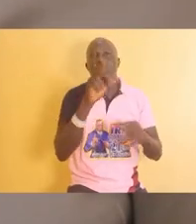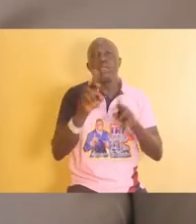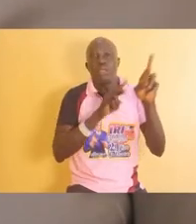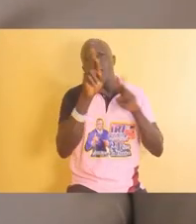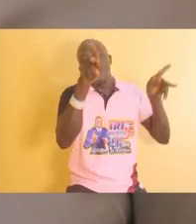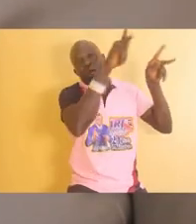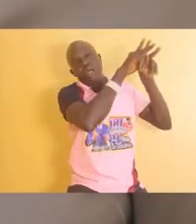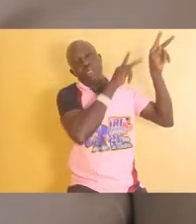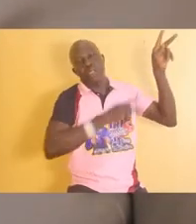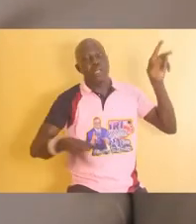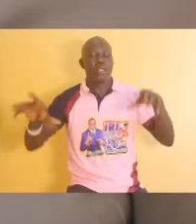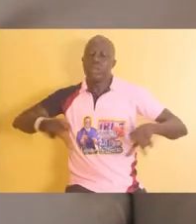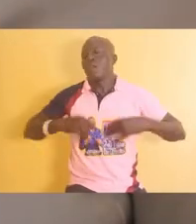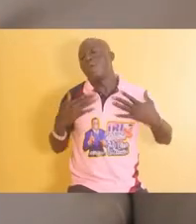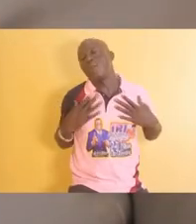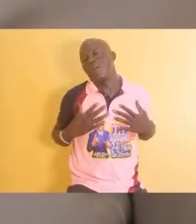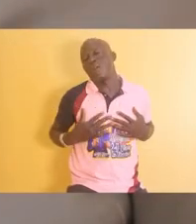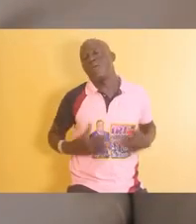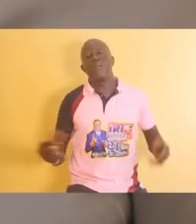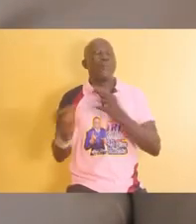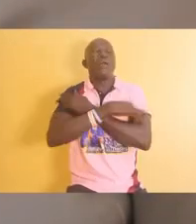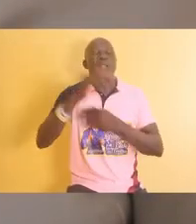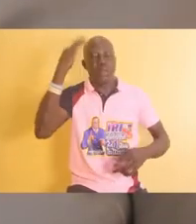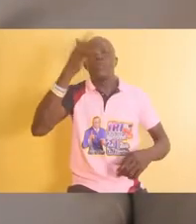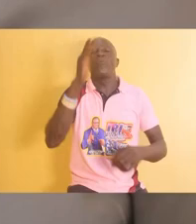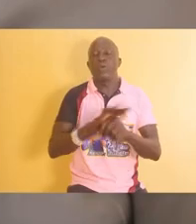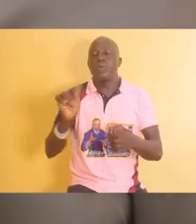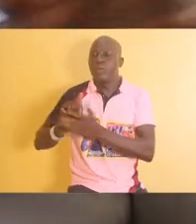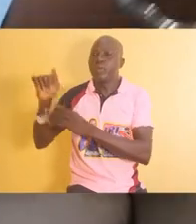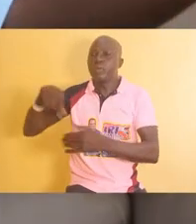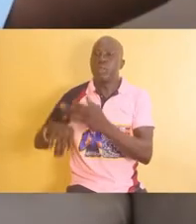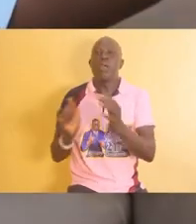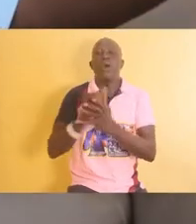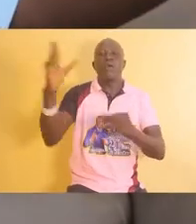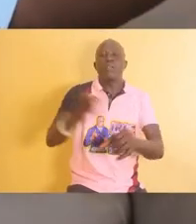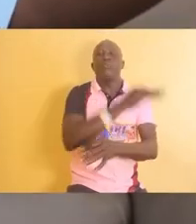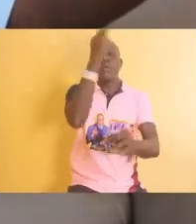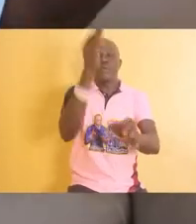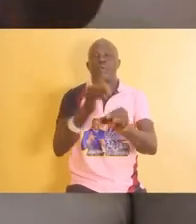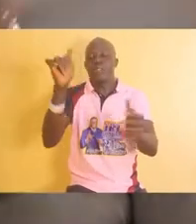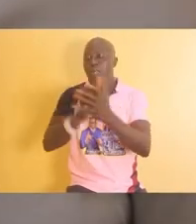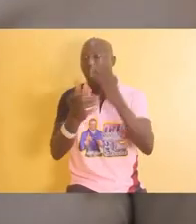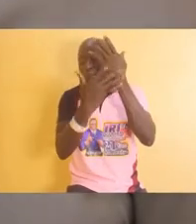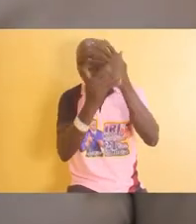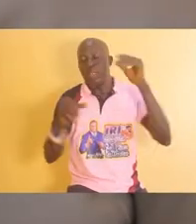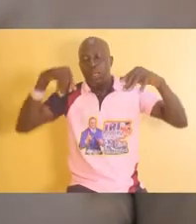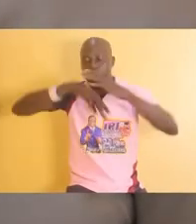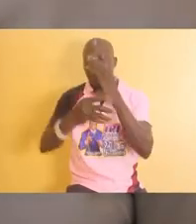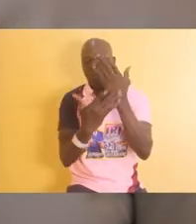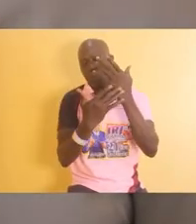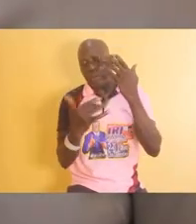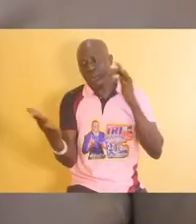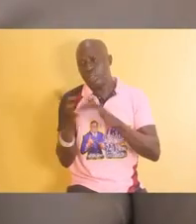ṣe bí ọba. Amen. Ọkàn rẹ̀ balẹ̀. Amen. Ìlérí àṣẹ fún mi. Amen. Gbogbo àpẹẹrẹ bàbá mi, mo bless. Mo rí bọ́nú gbé ẹjẹ